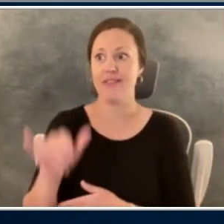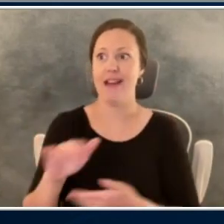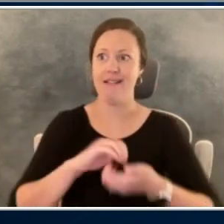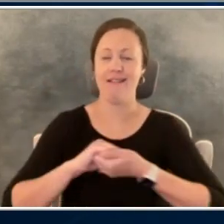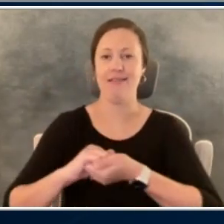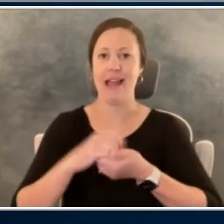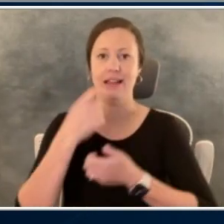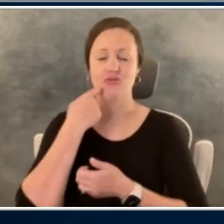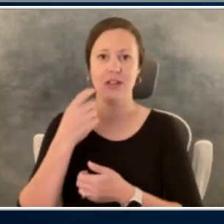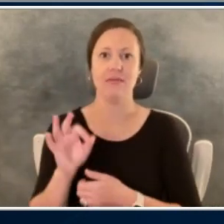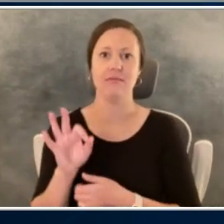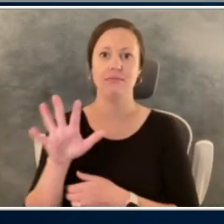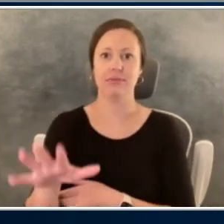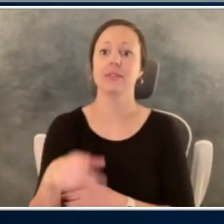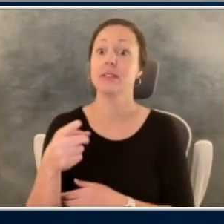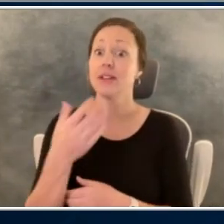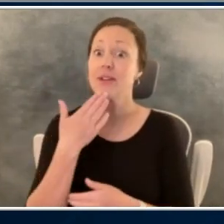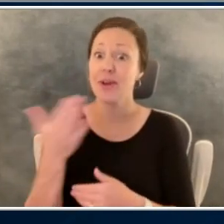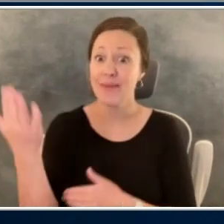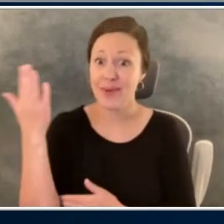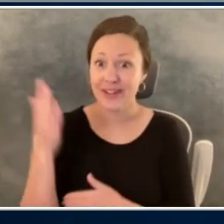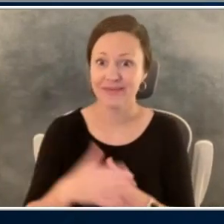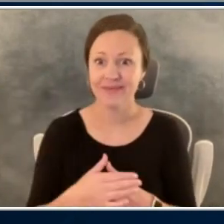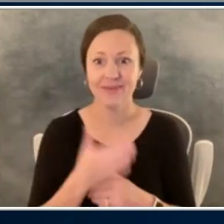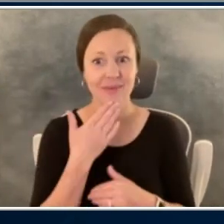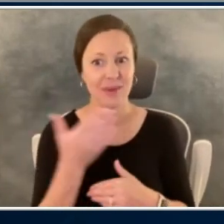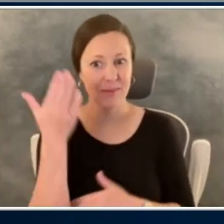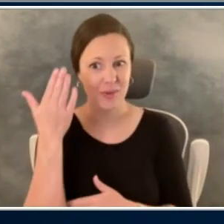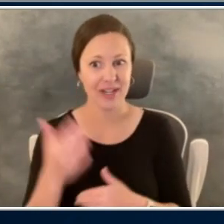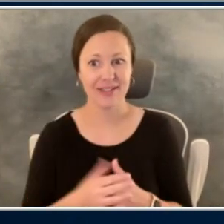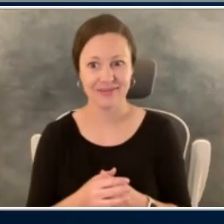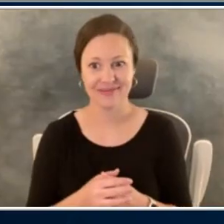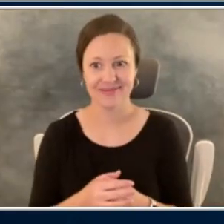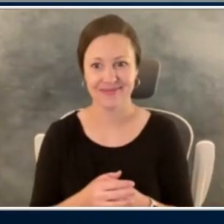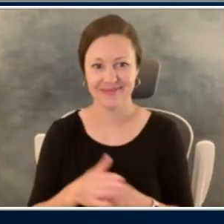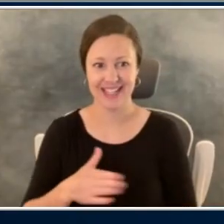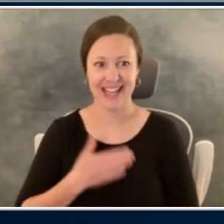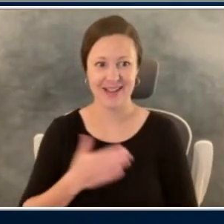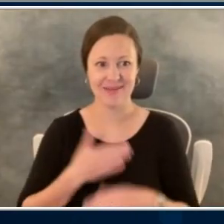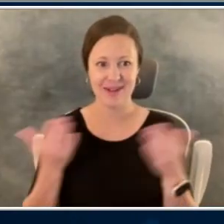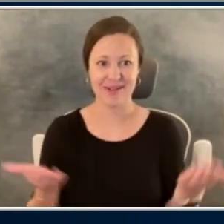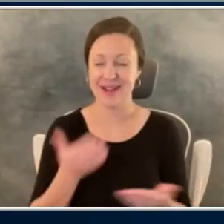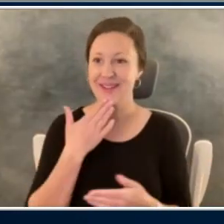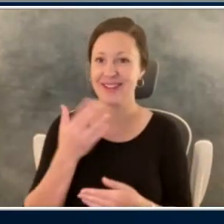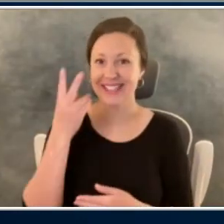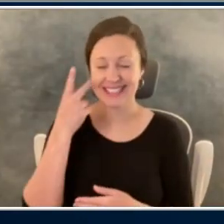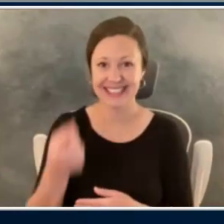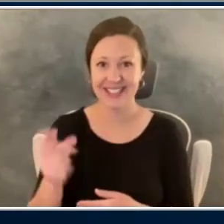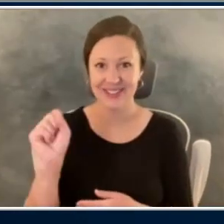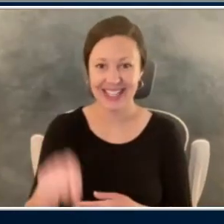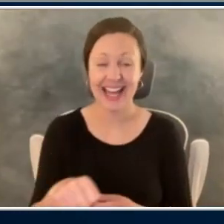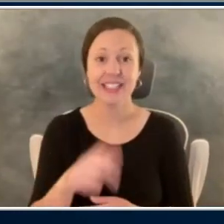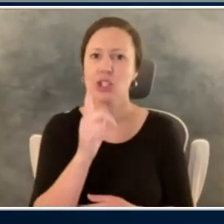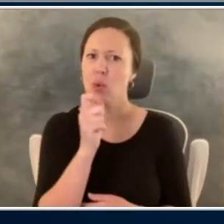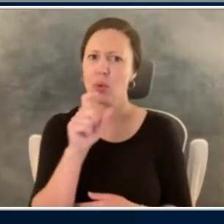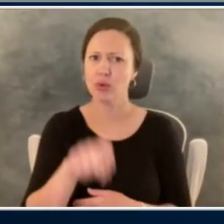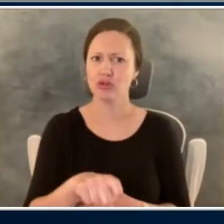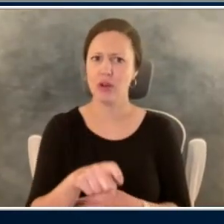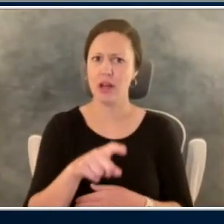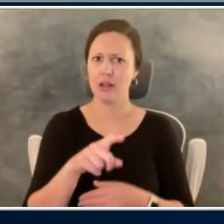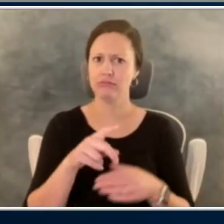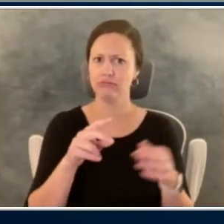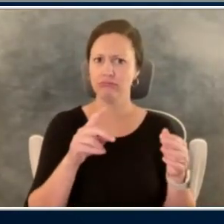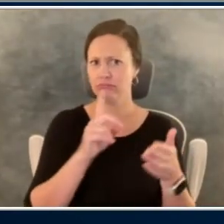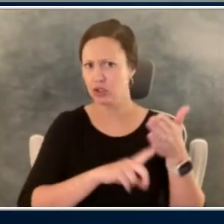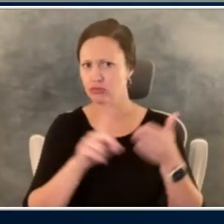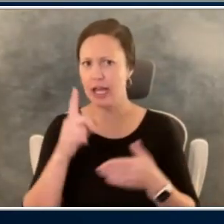morning. Always good to see you. Good morning, Jessica. Great to be here. Good to see you. Well, who should be getting skin cancer checks